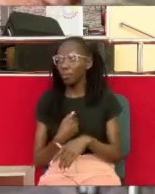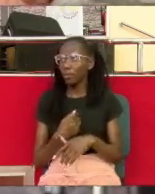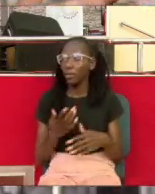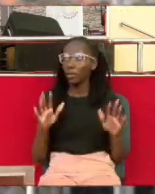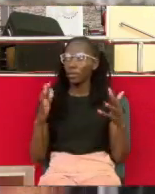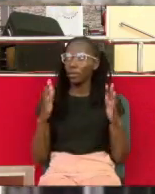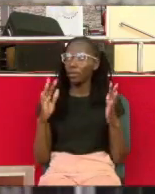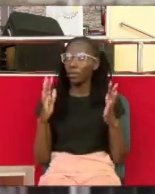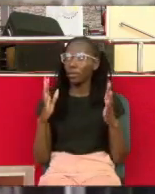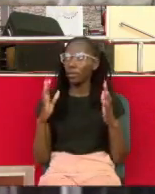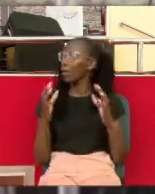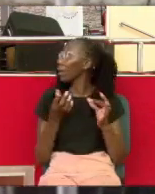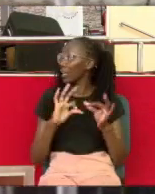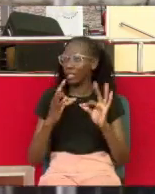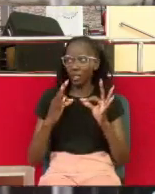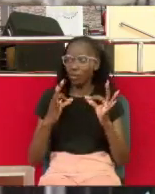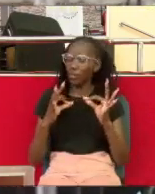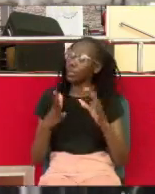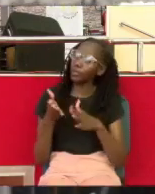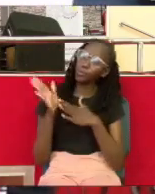Celebrate our interpreter this morning.